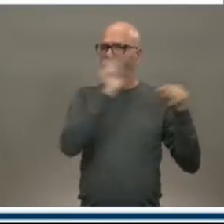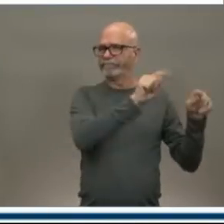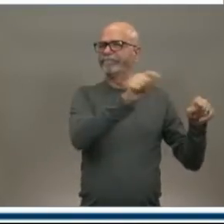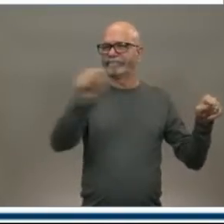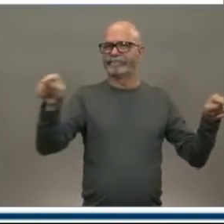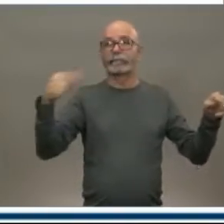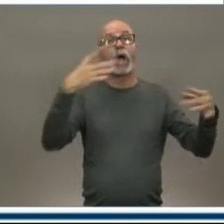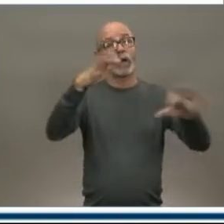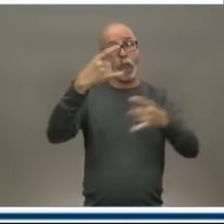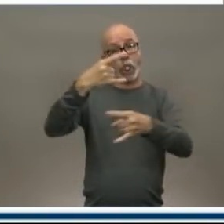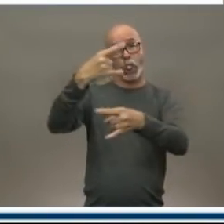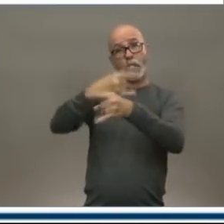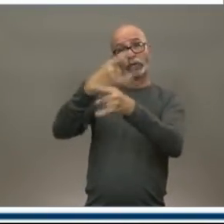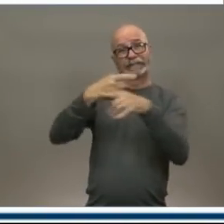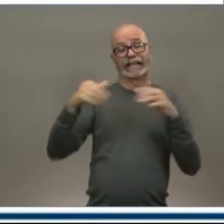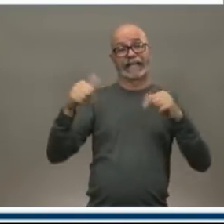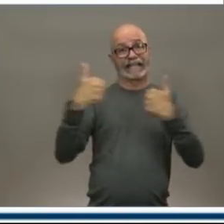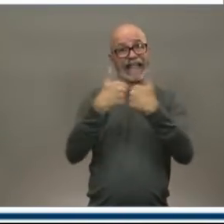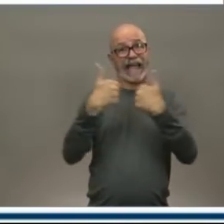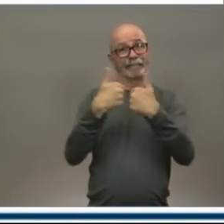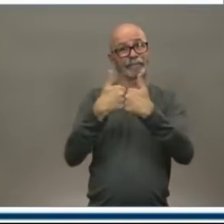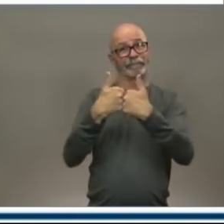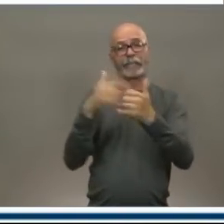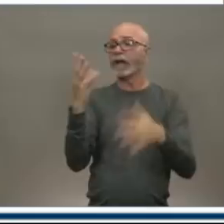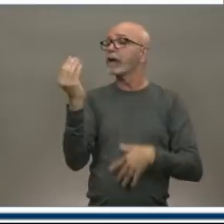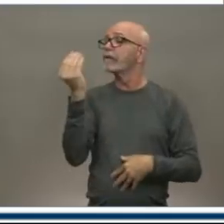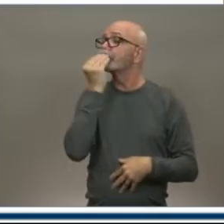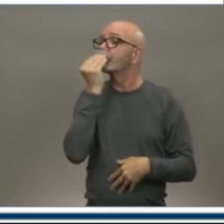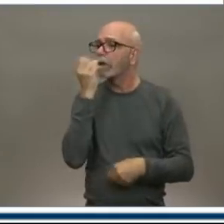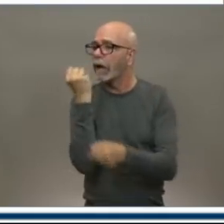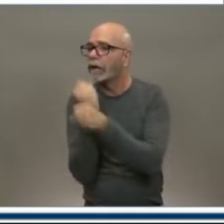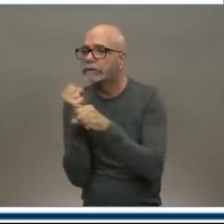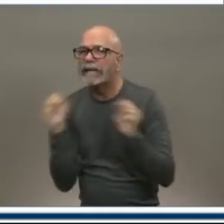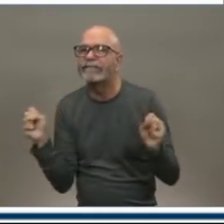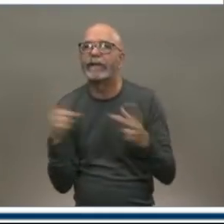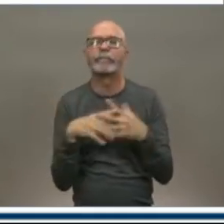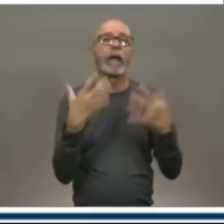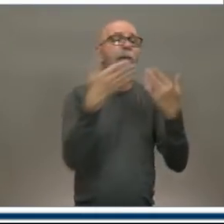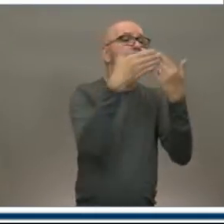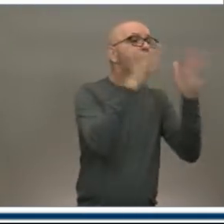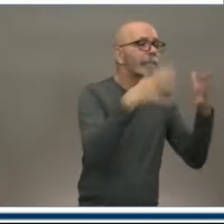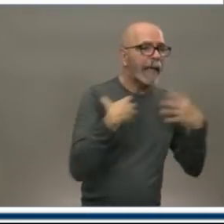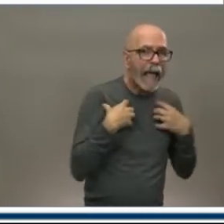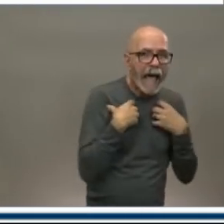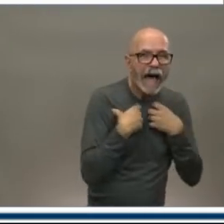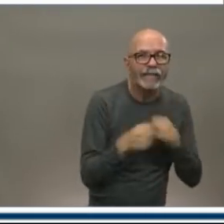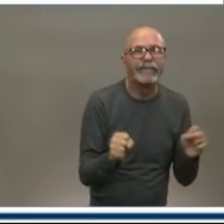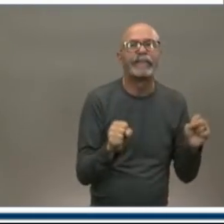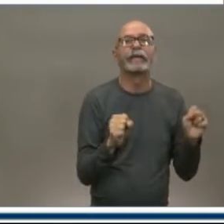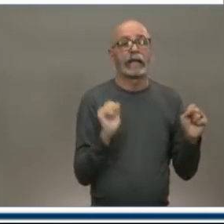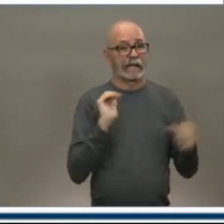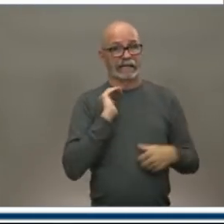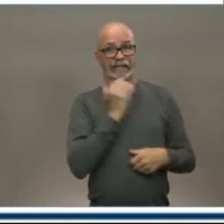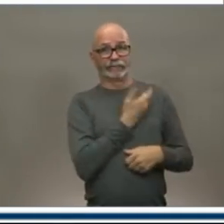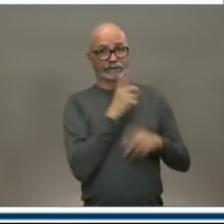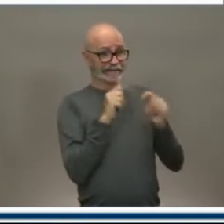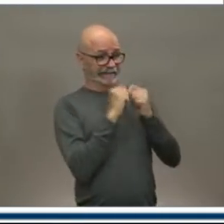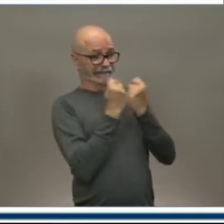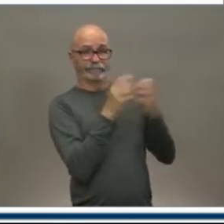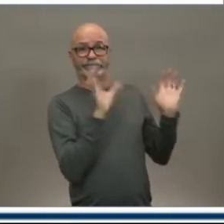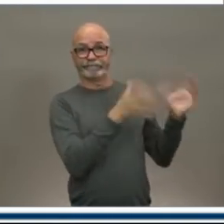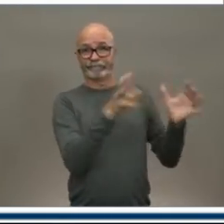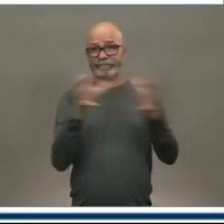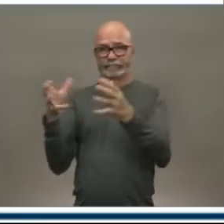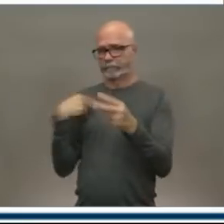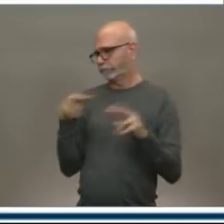gaming, the food safety inspectors, the public health inspectors, my public health team, trying to provide